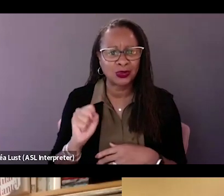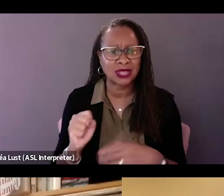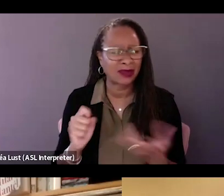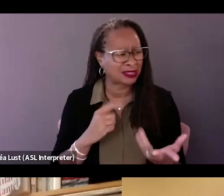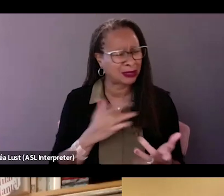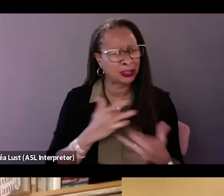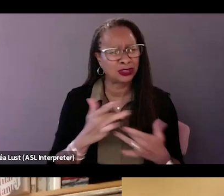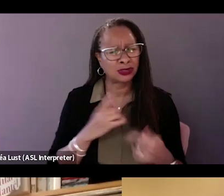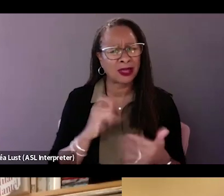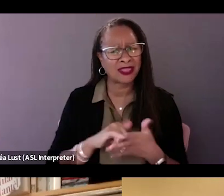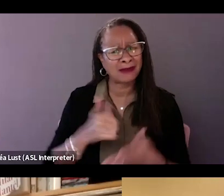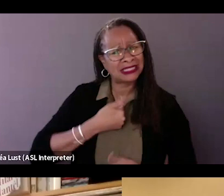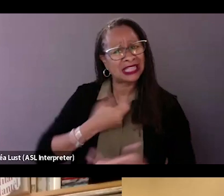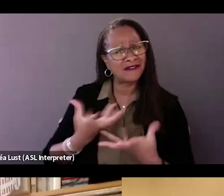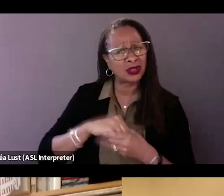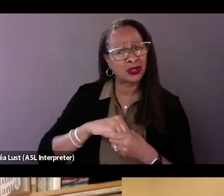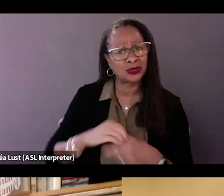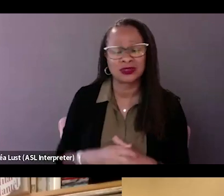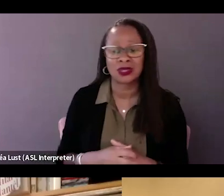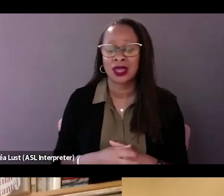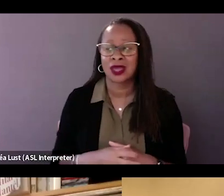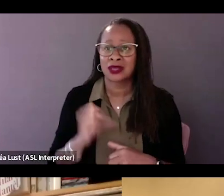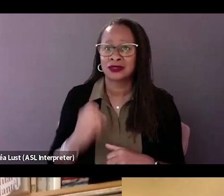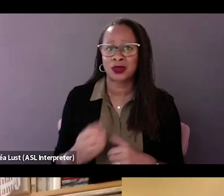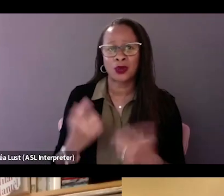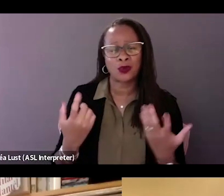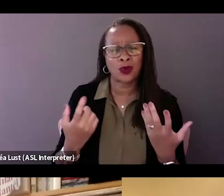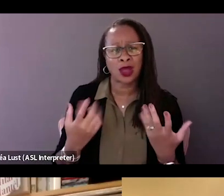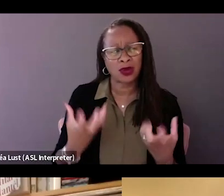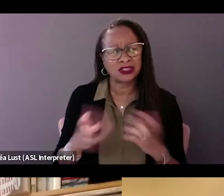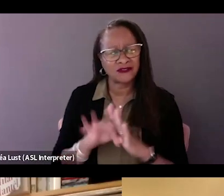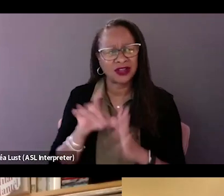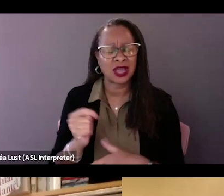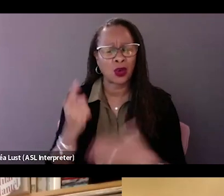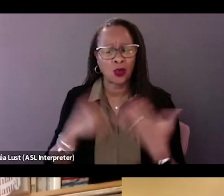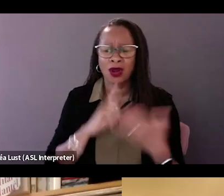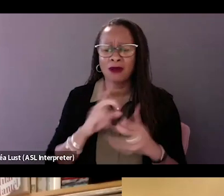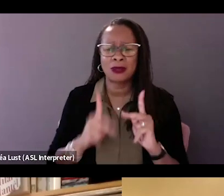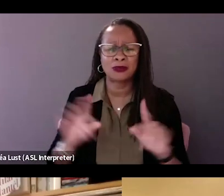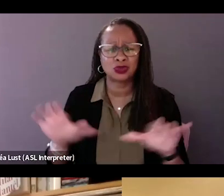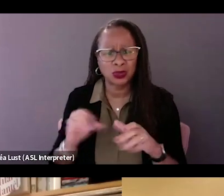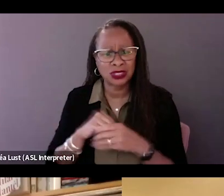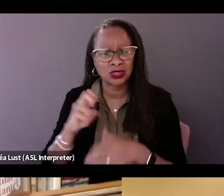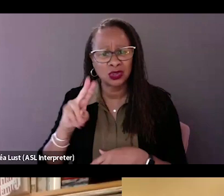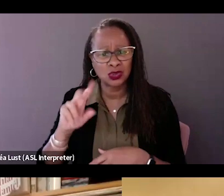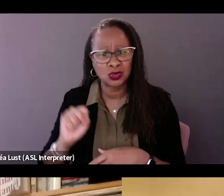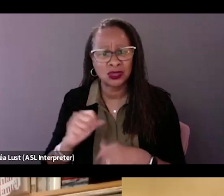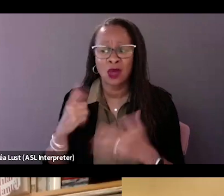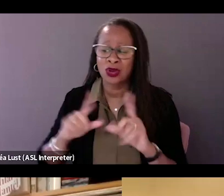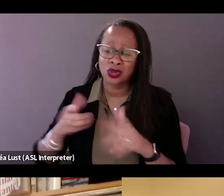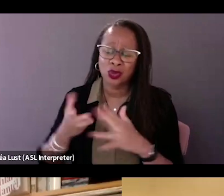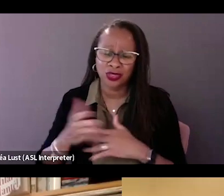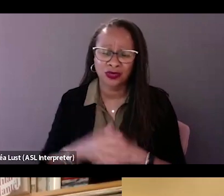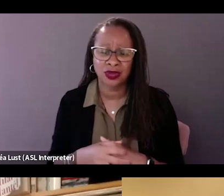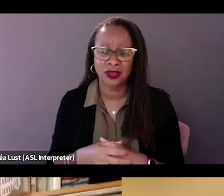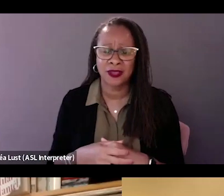find, what is it that people who are working in the news, what are they going through? And with the cake cutting scene, when it happened on the first day, I